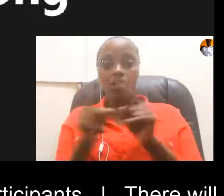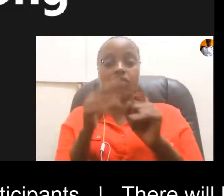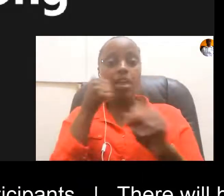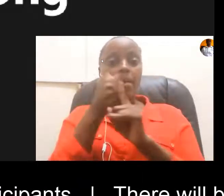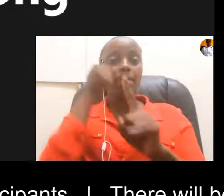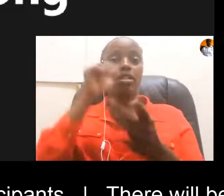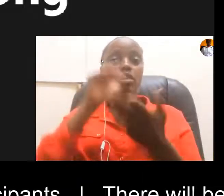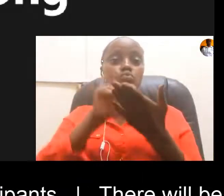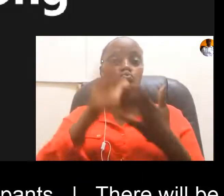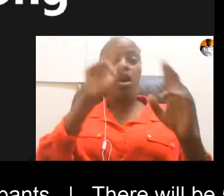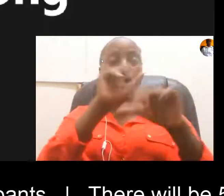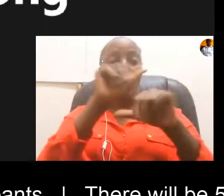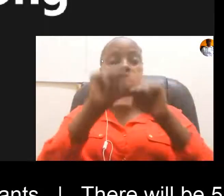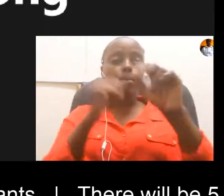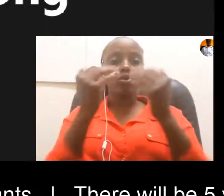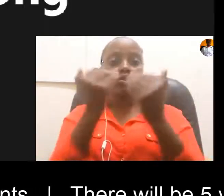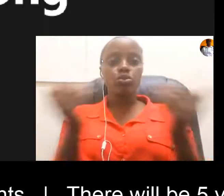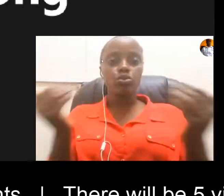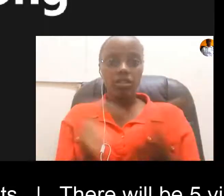on children.